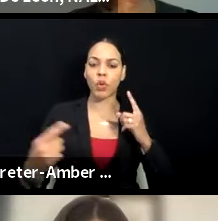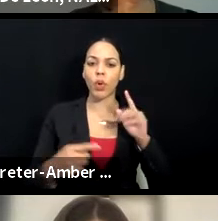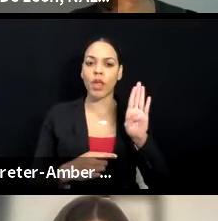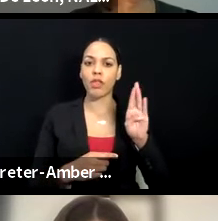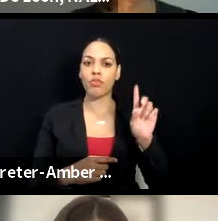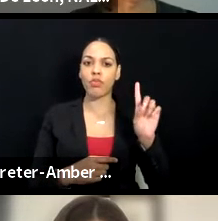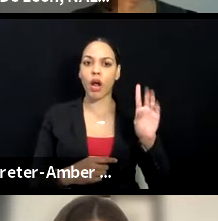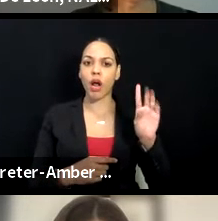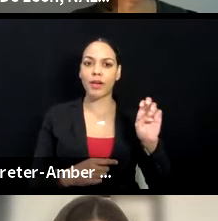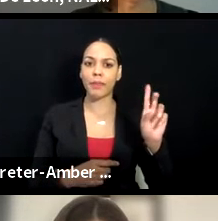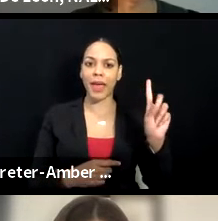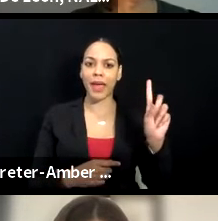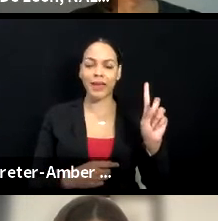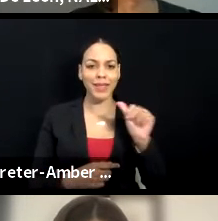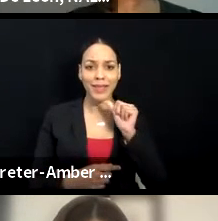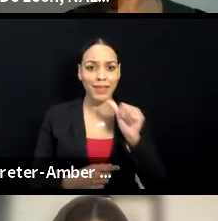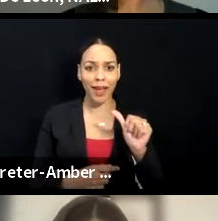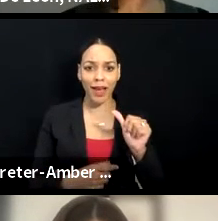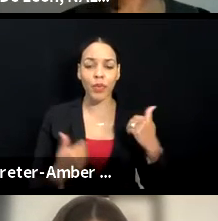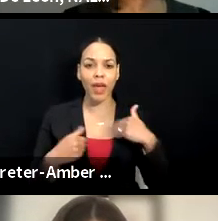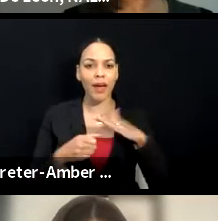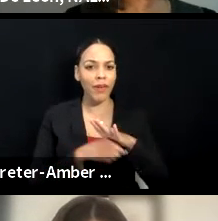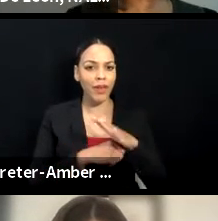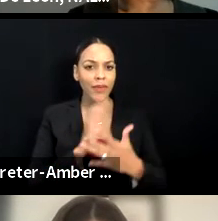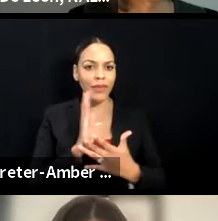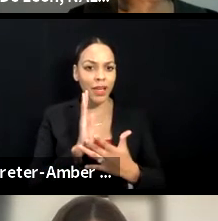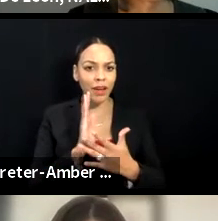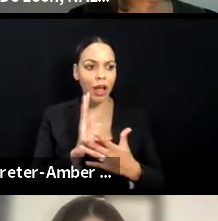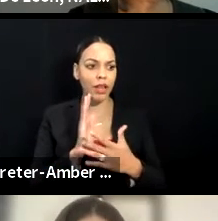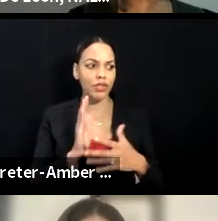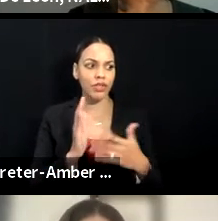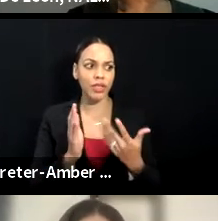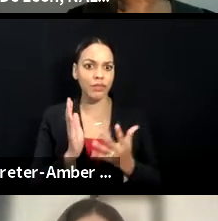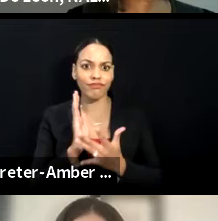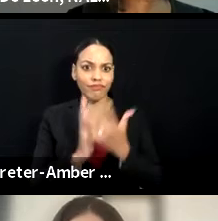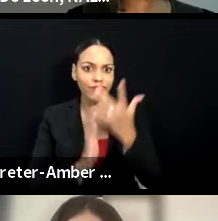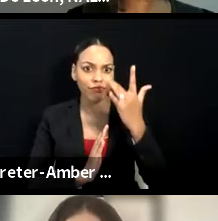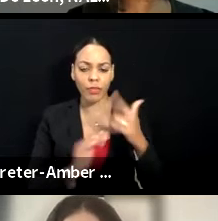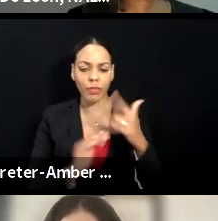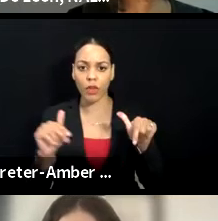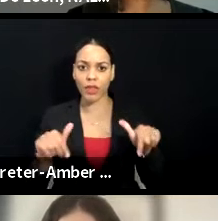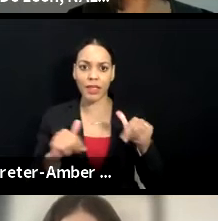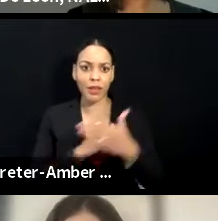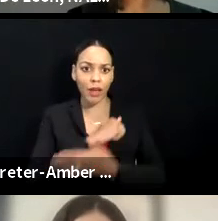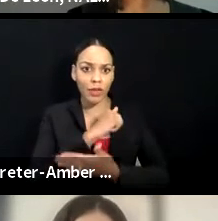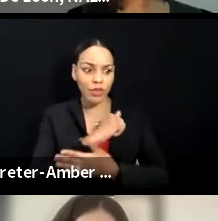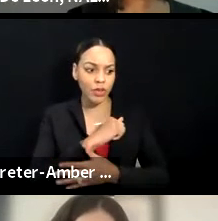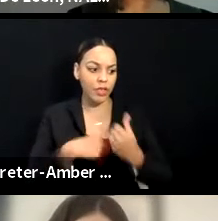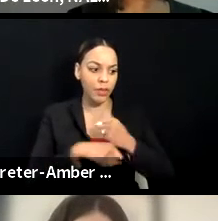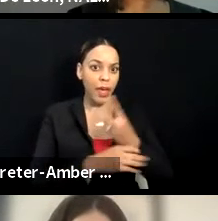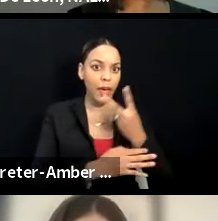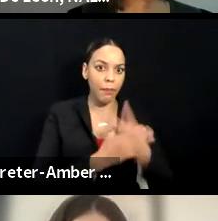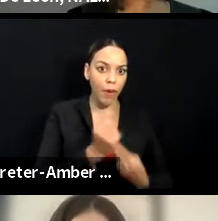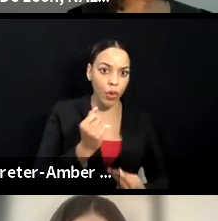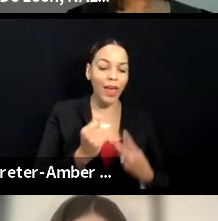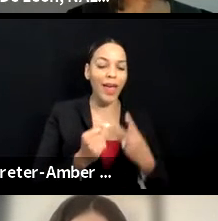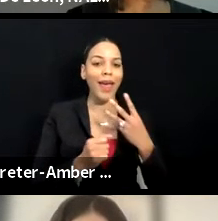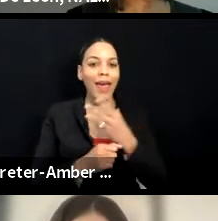not. There's enough technology sophistication in this country to make both and to share the